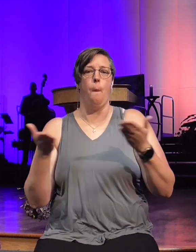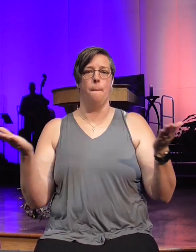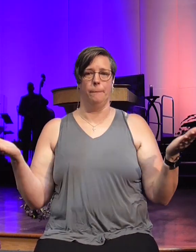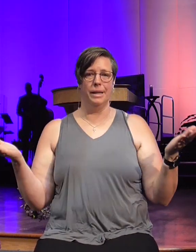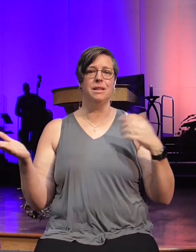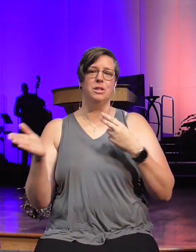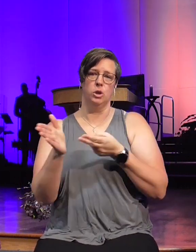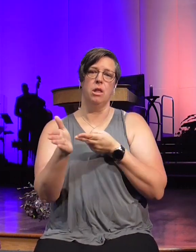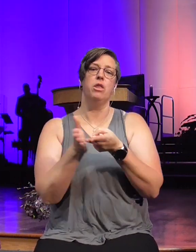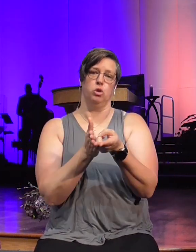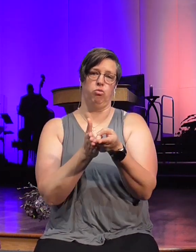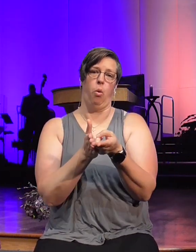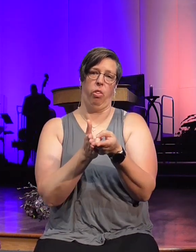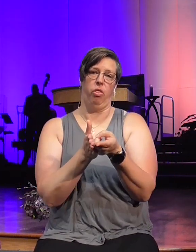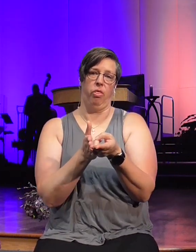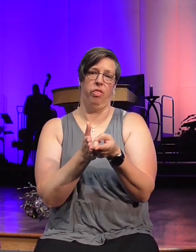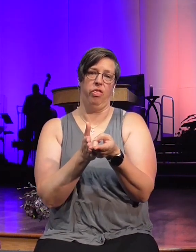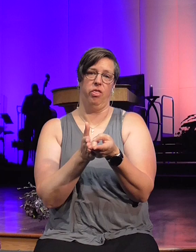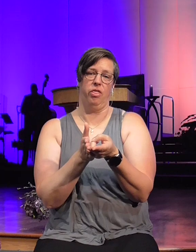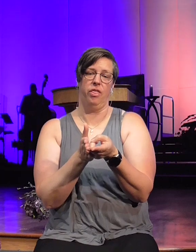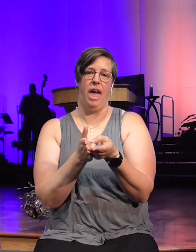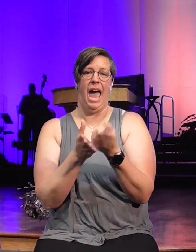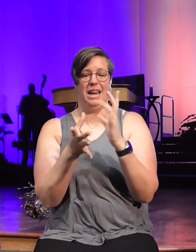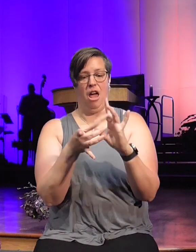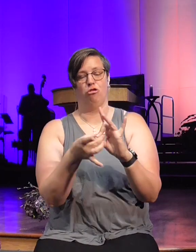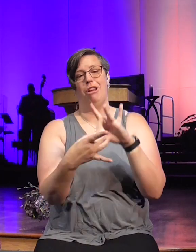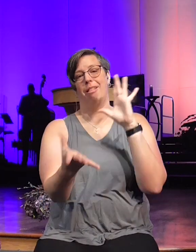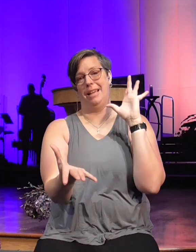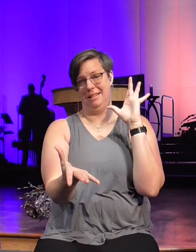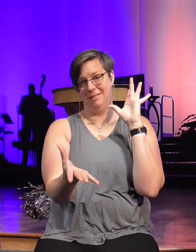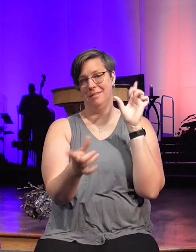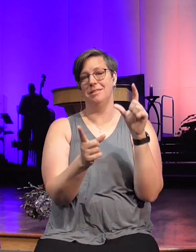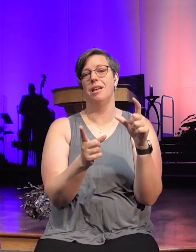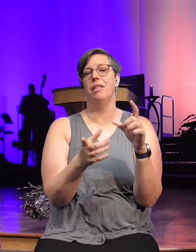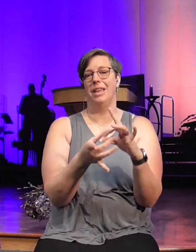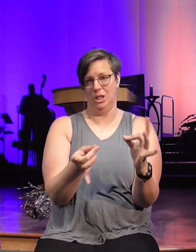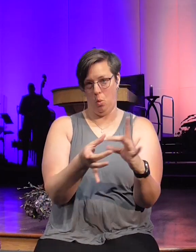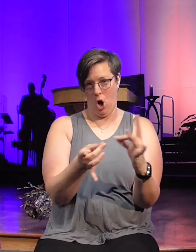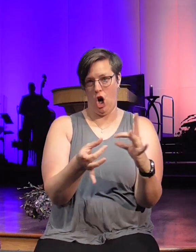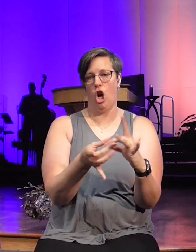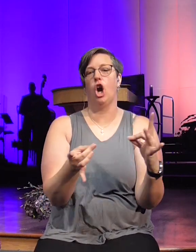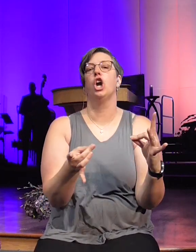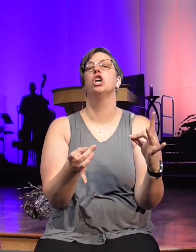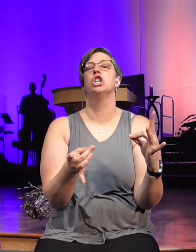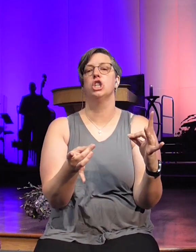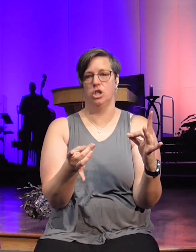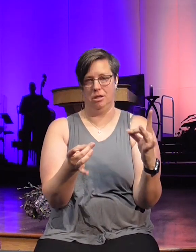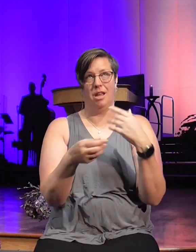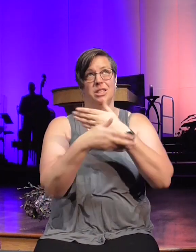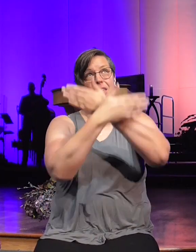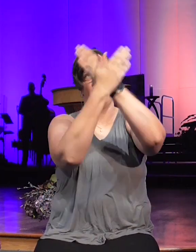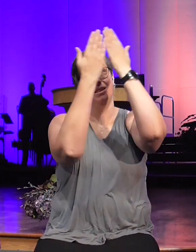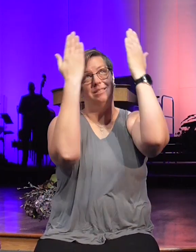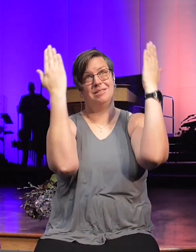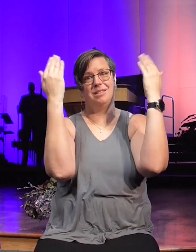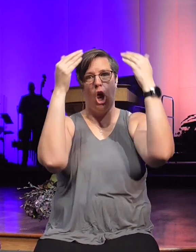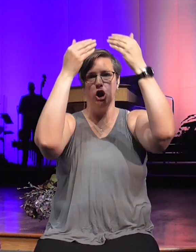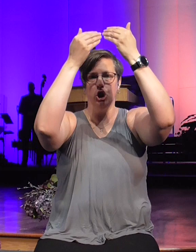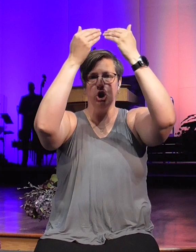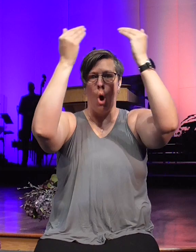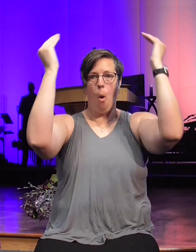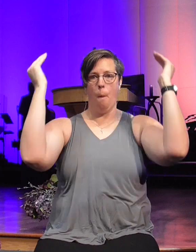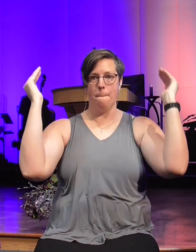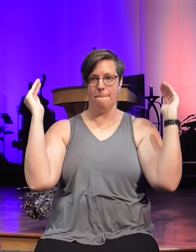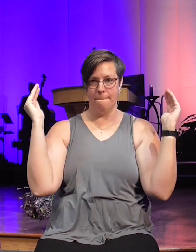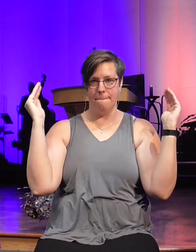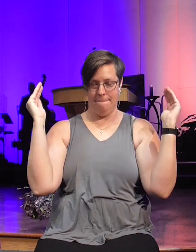the truth. And I release these words to a cosmic dome that receives